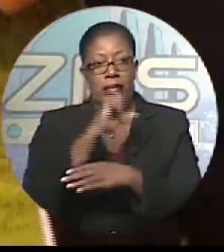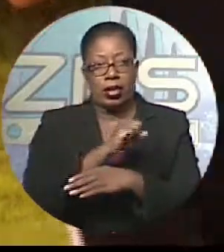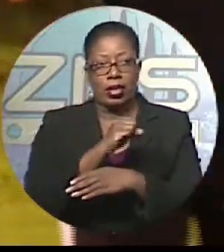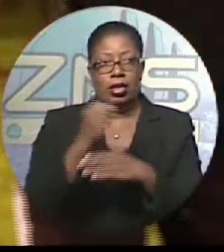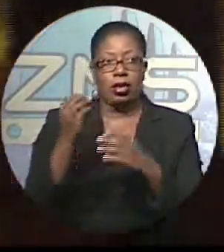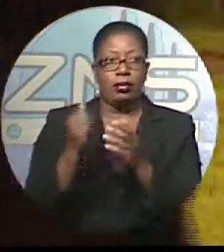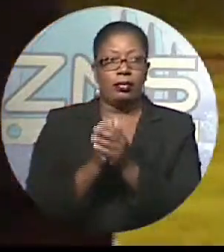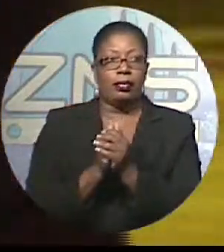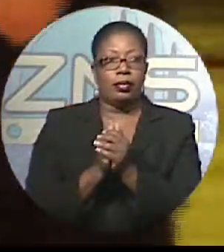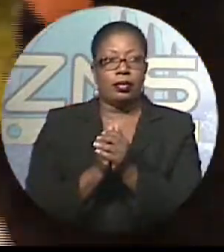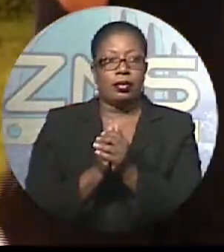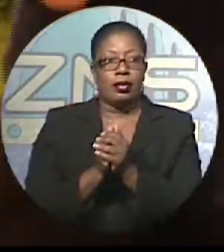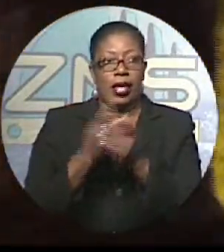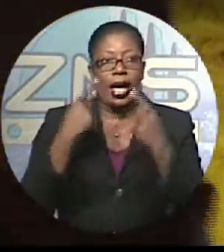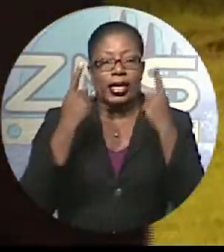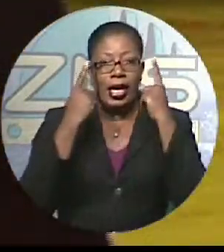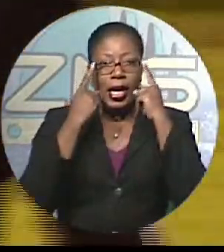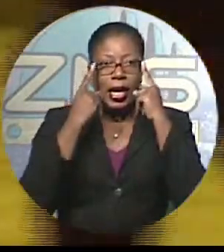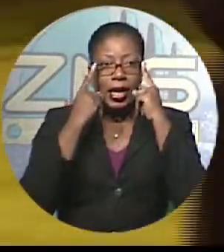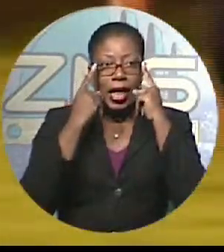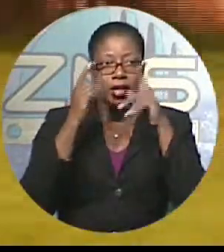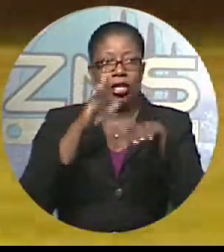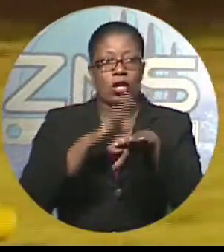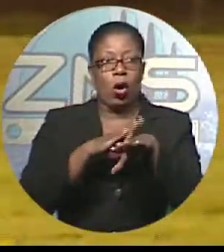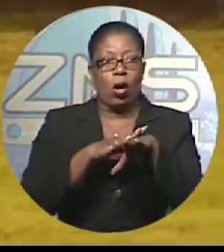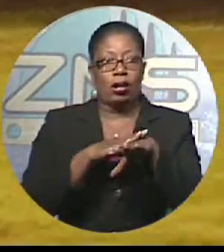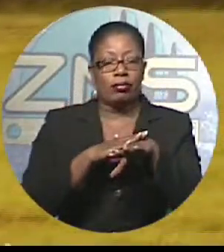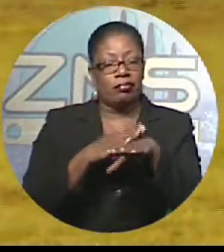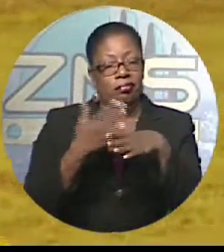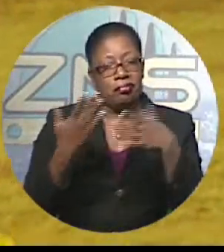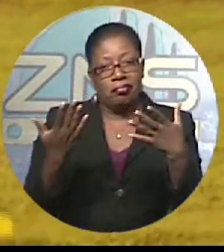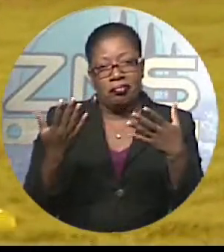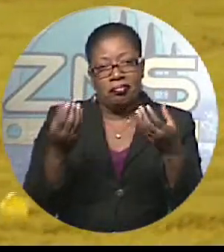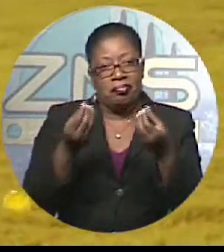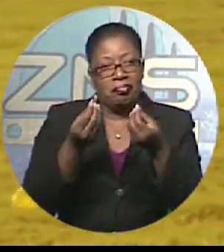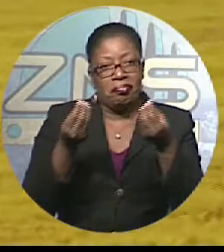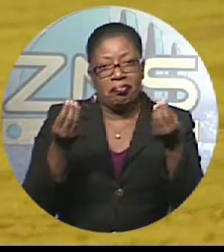The black team had their glasses on, but that didn't make much difference.